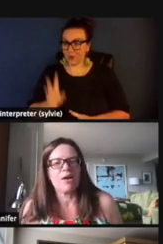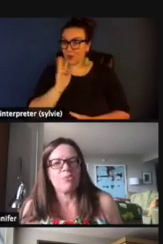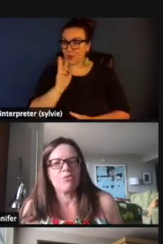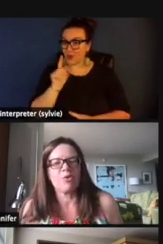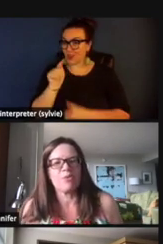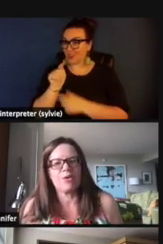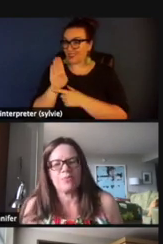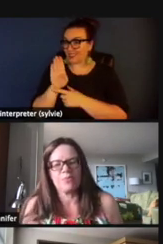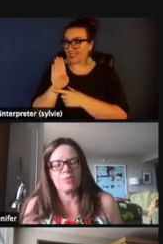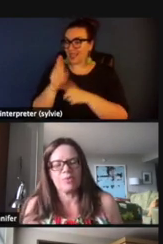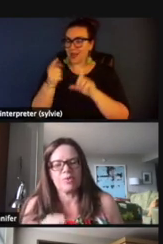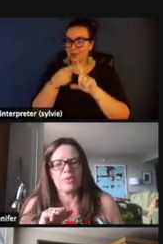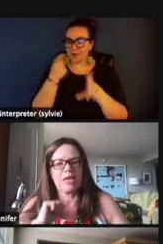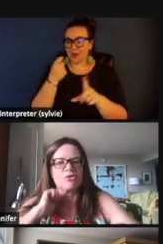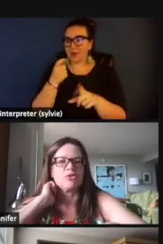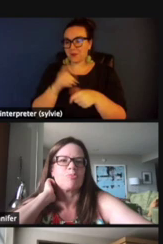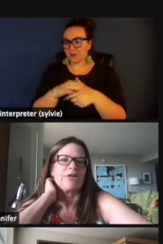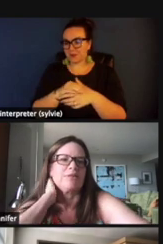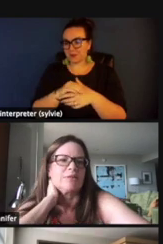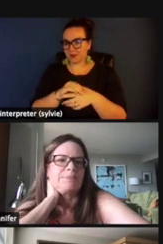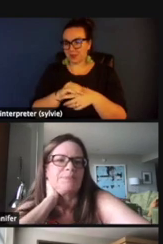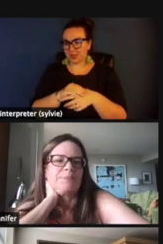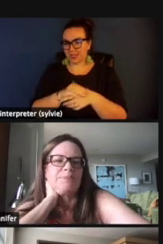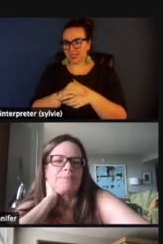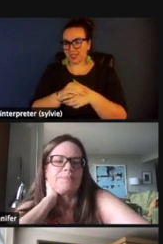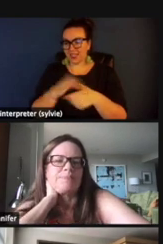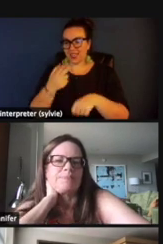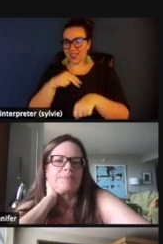the national springs.